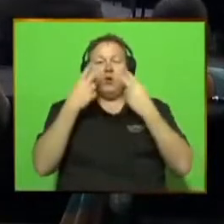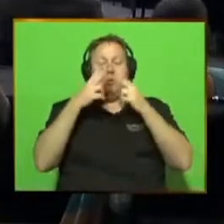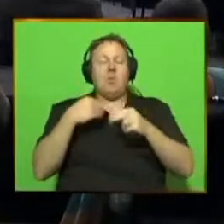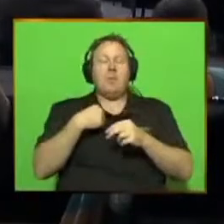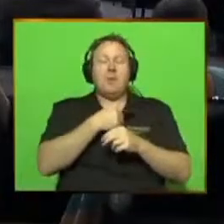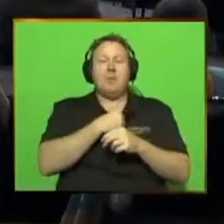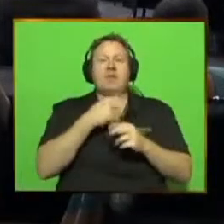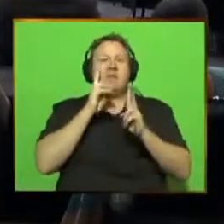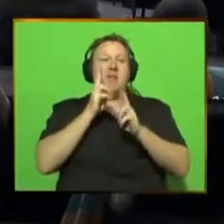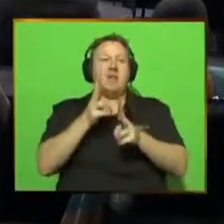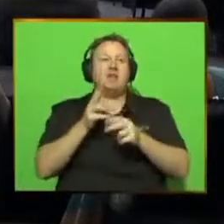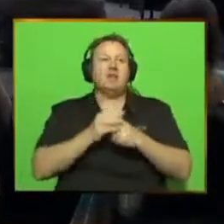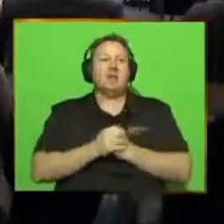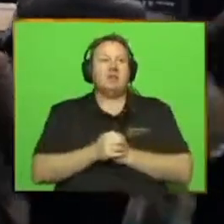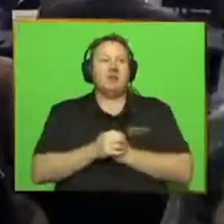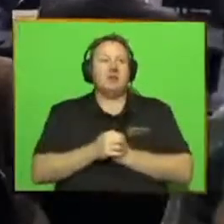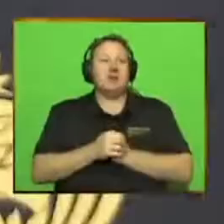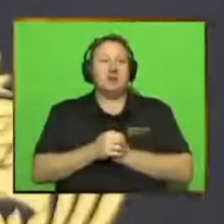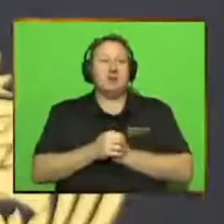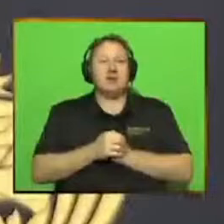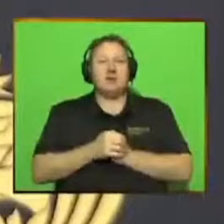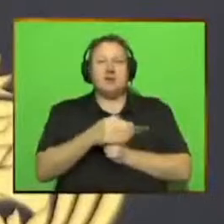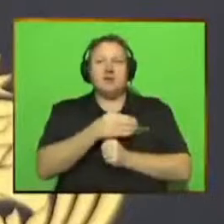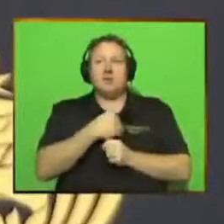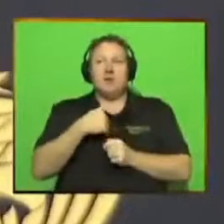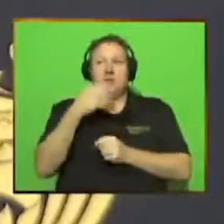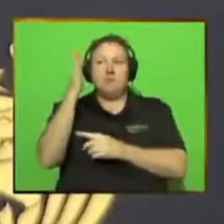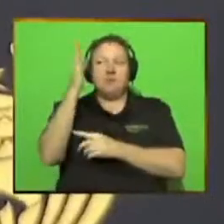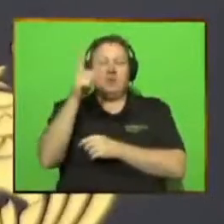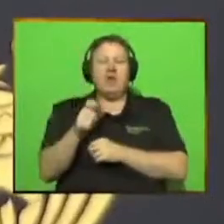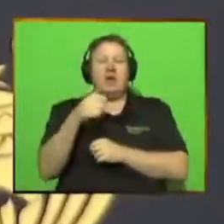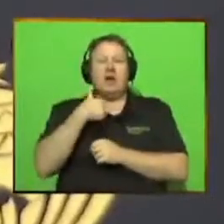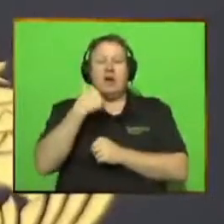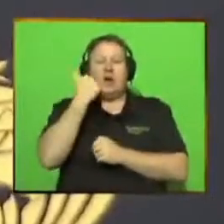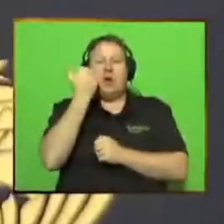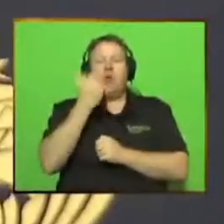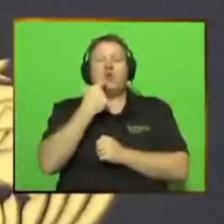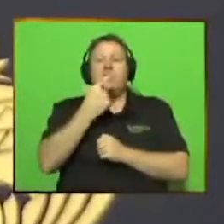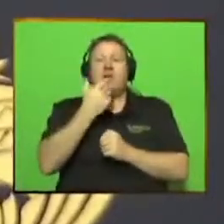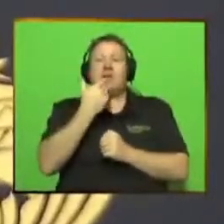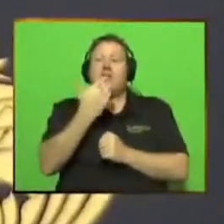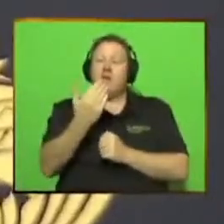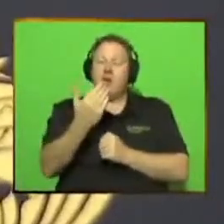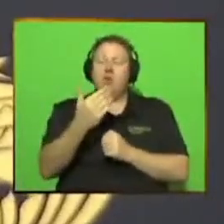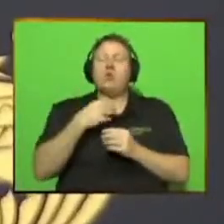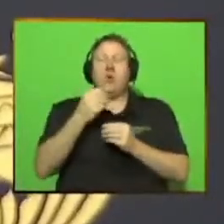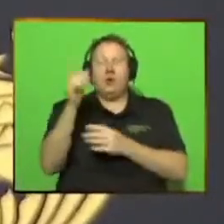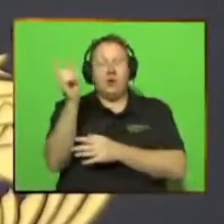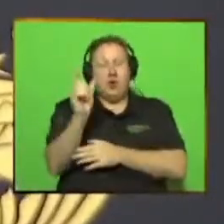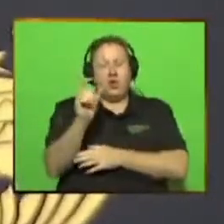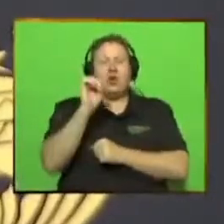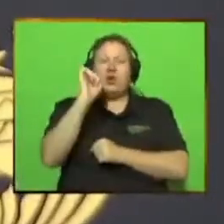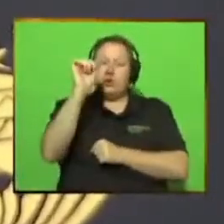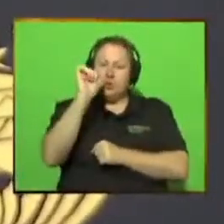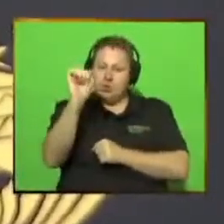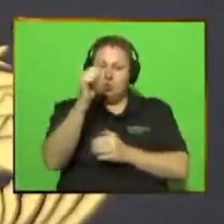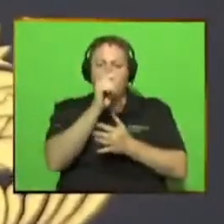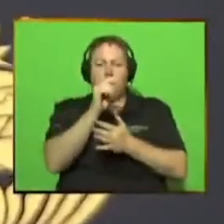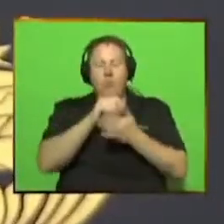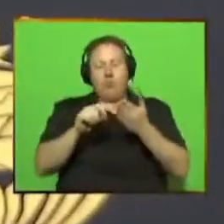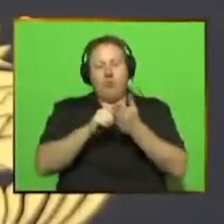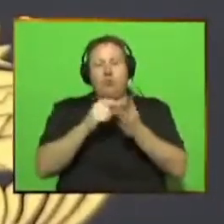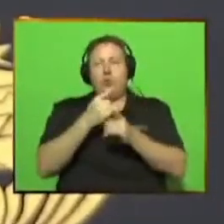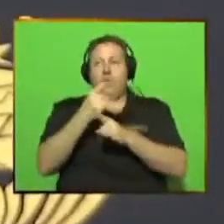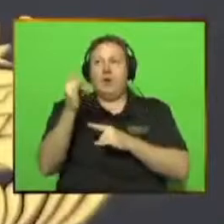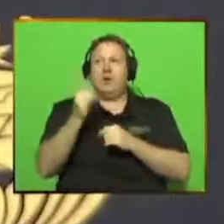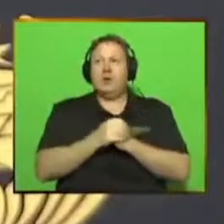guests. Madam Speaker, I would firstly want to congratulate you on your election.